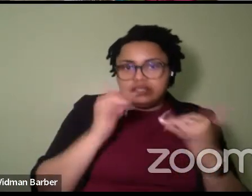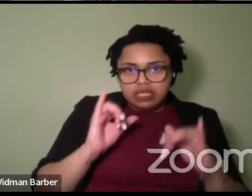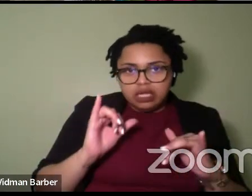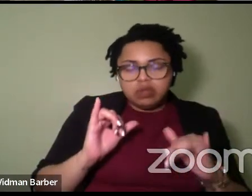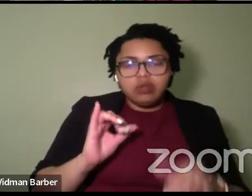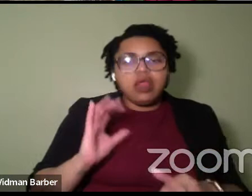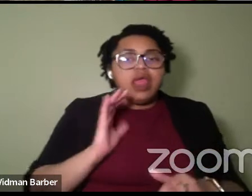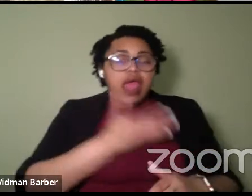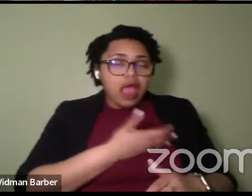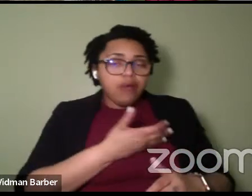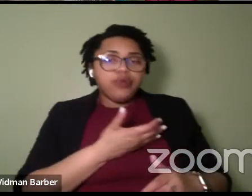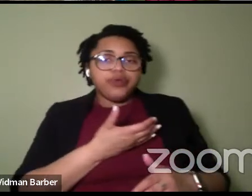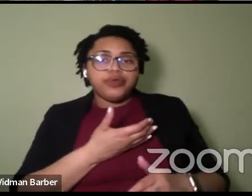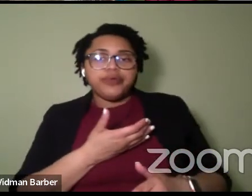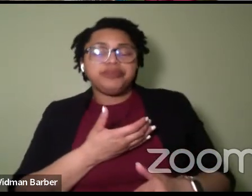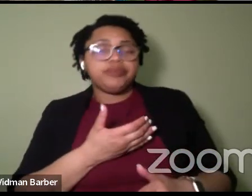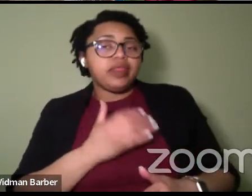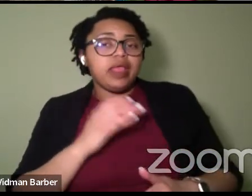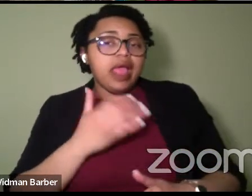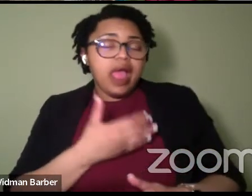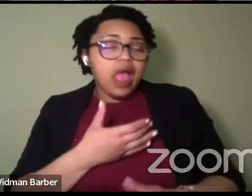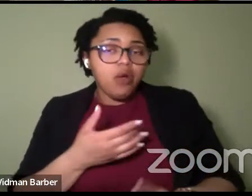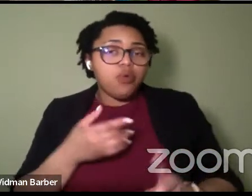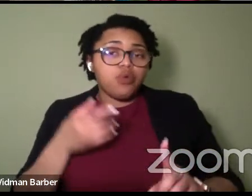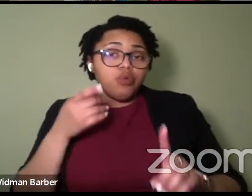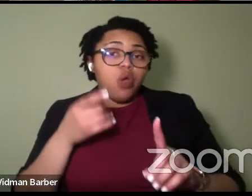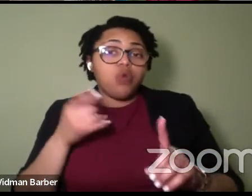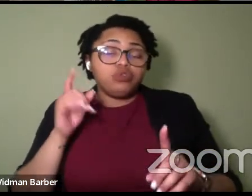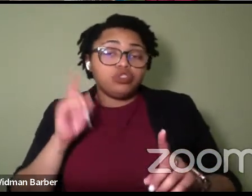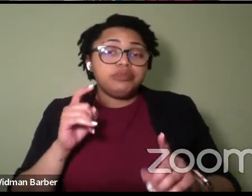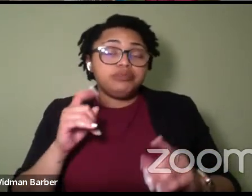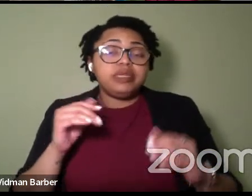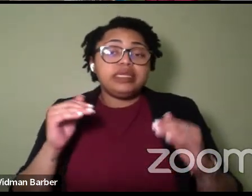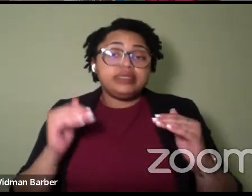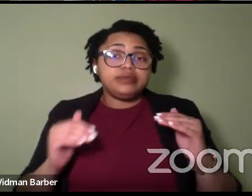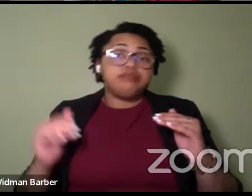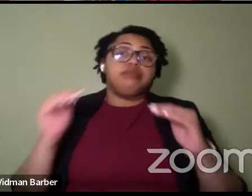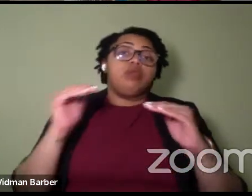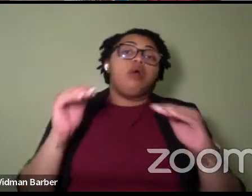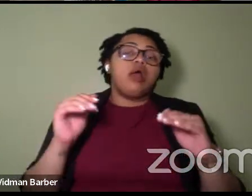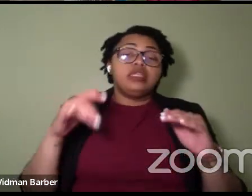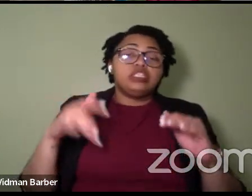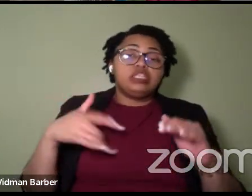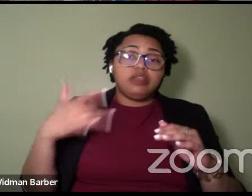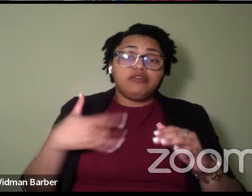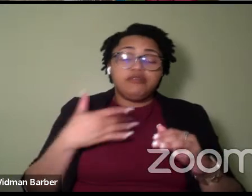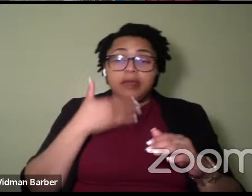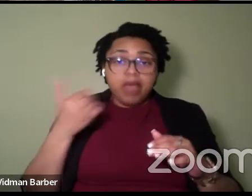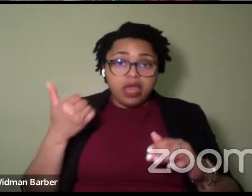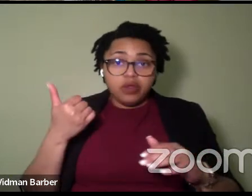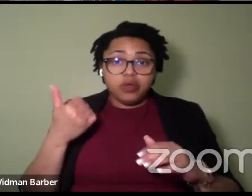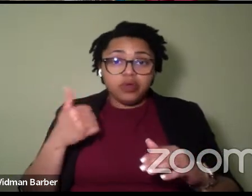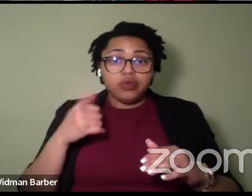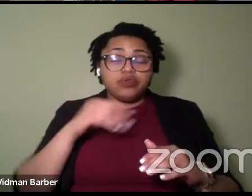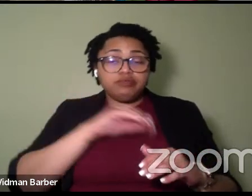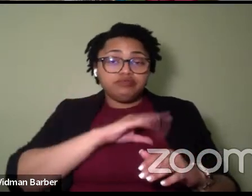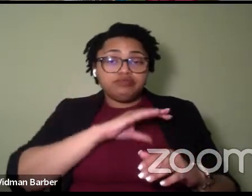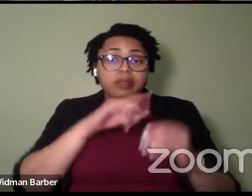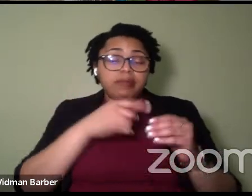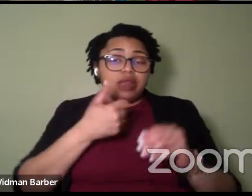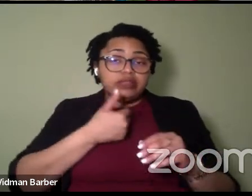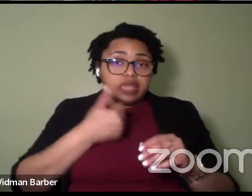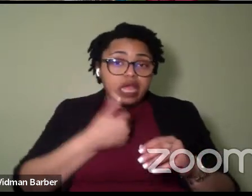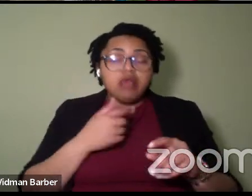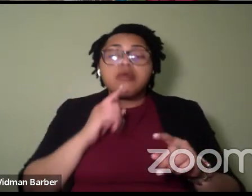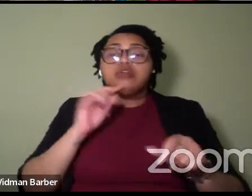that we feel better about ourselves, but not truly about tearing down and rebuilding equitable systems. And if we can't tell